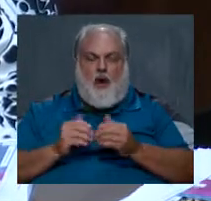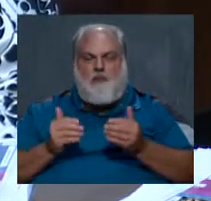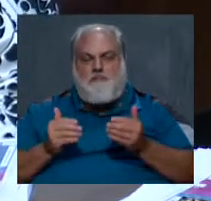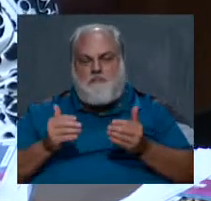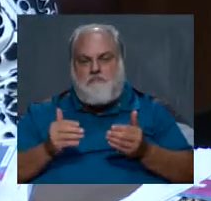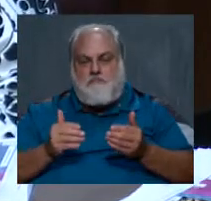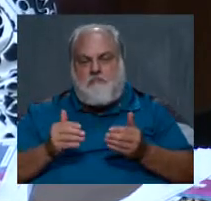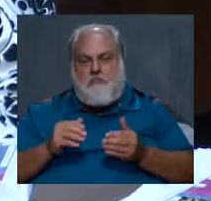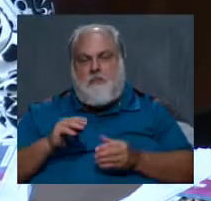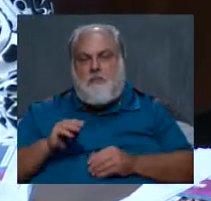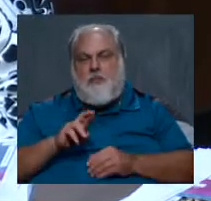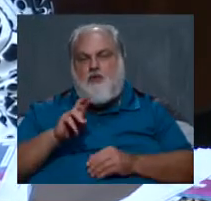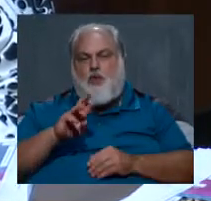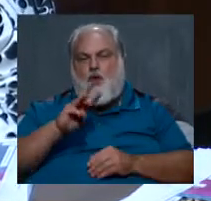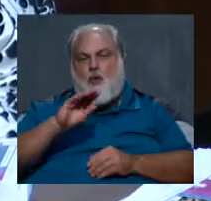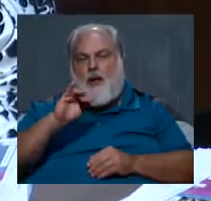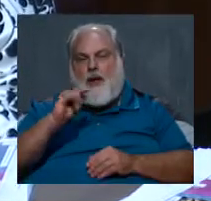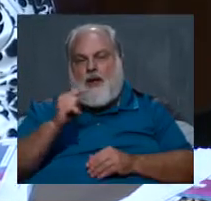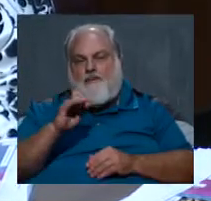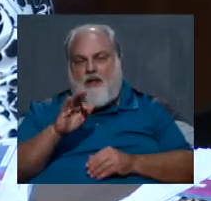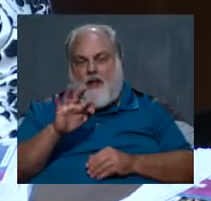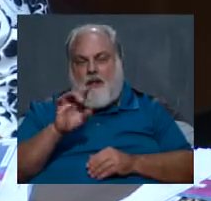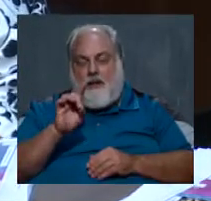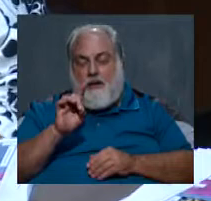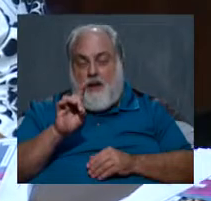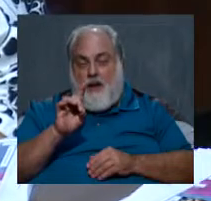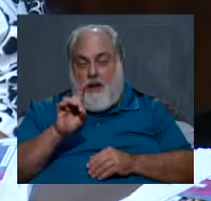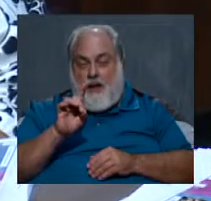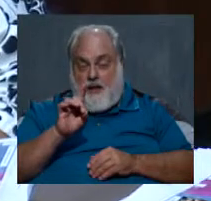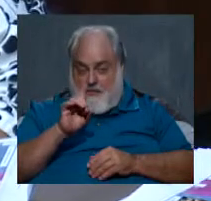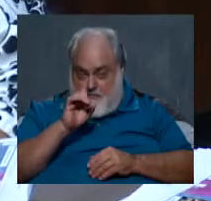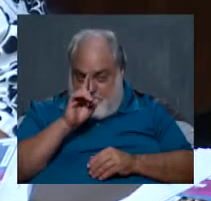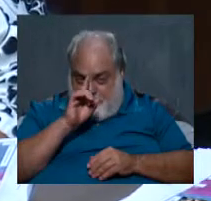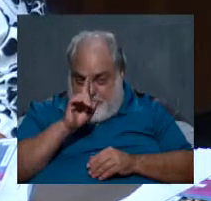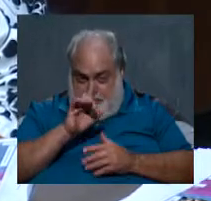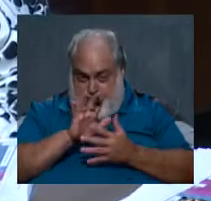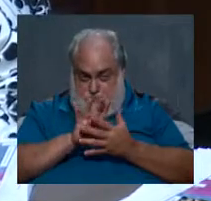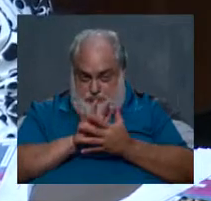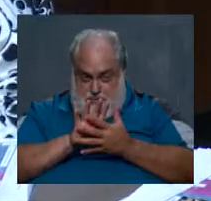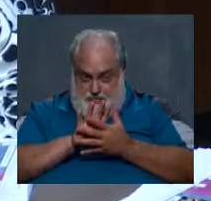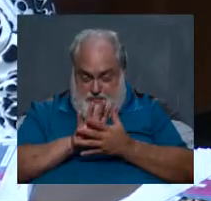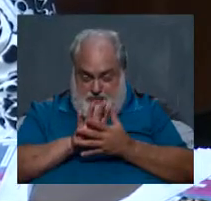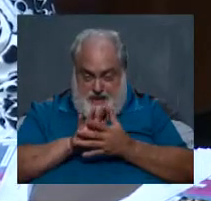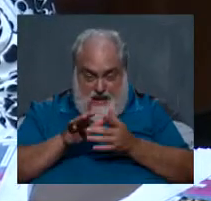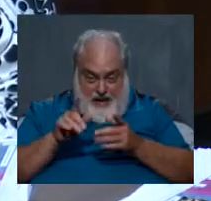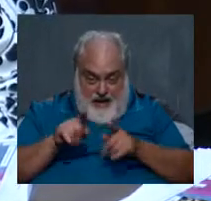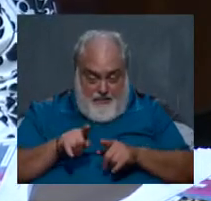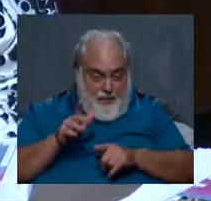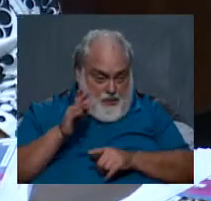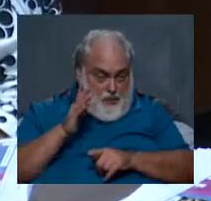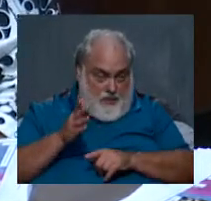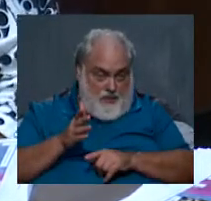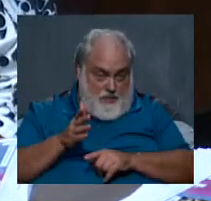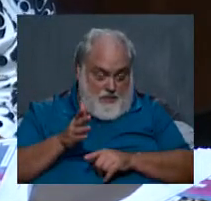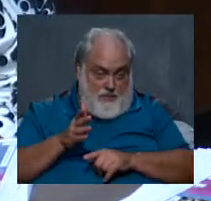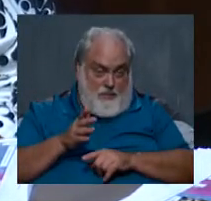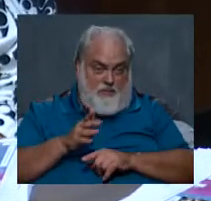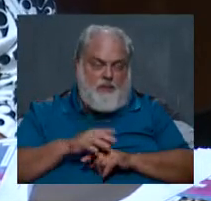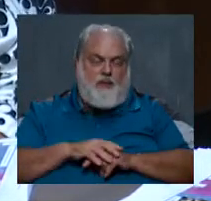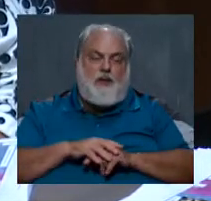Mr. Wingfield. I ain't real smart, but traffic's going to go up whether this thing is built or not.